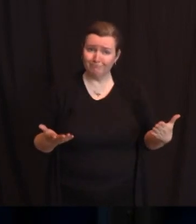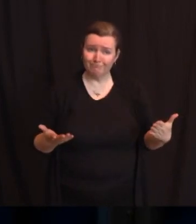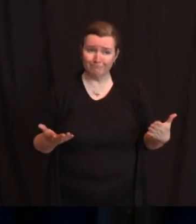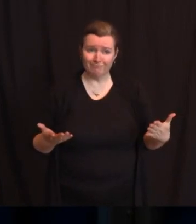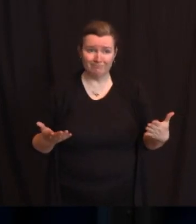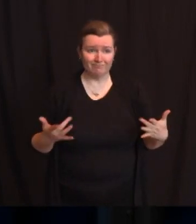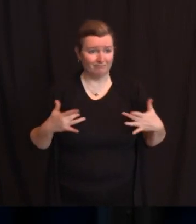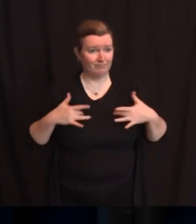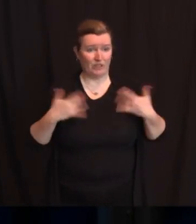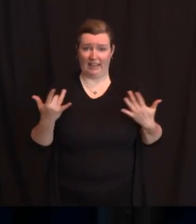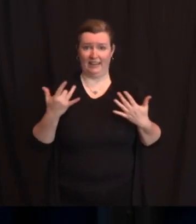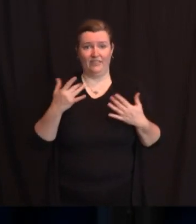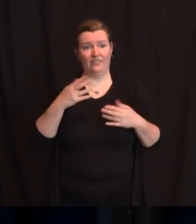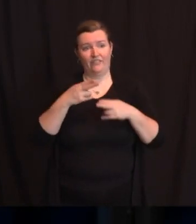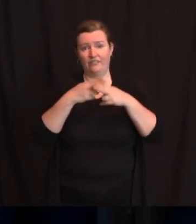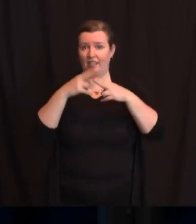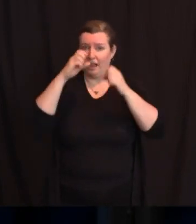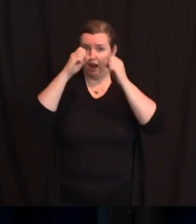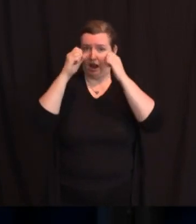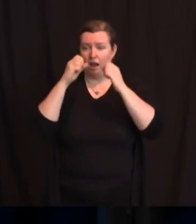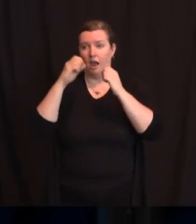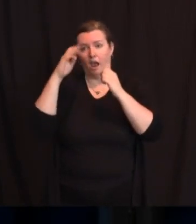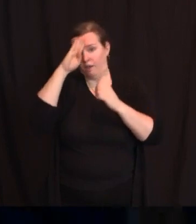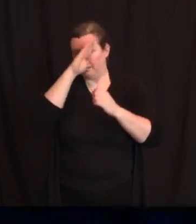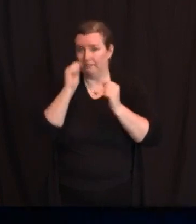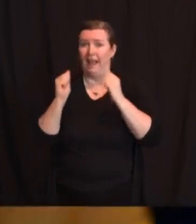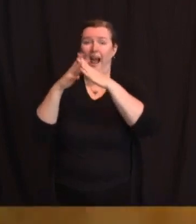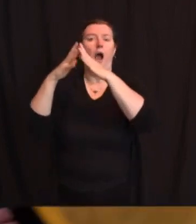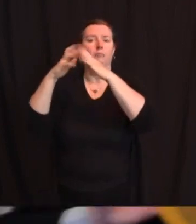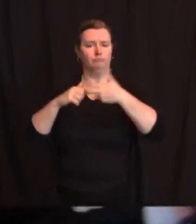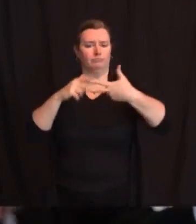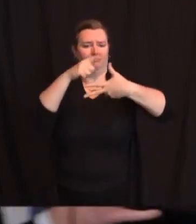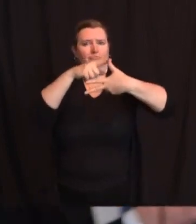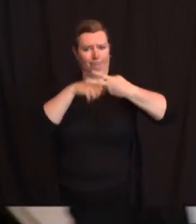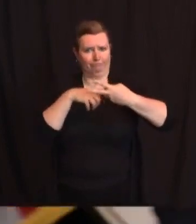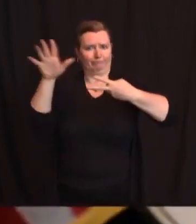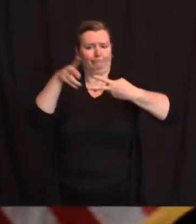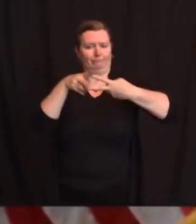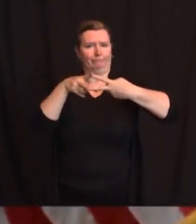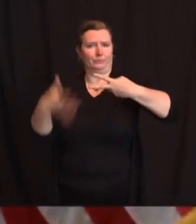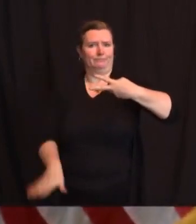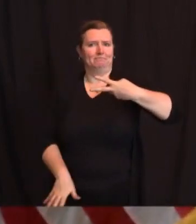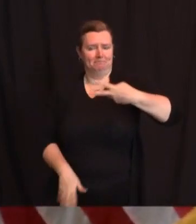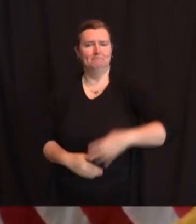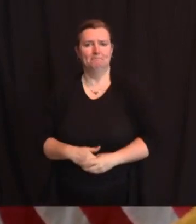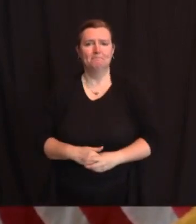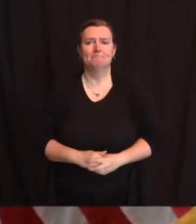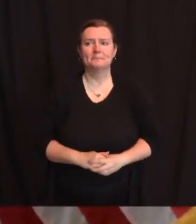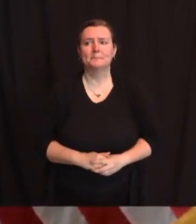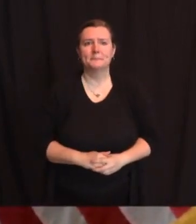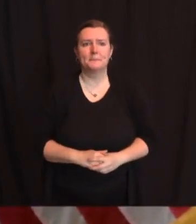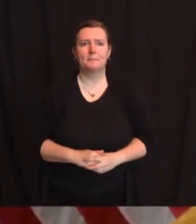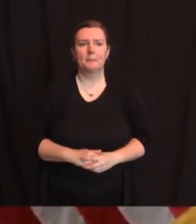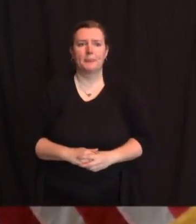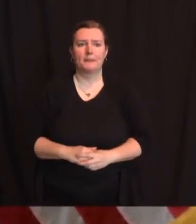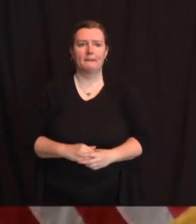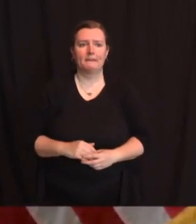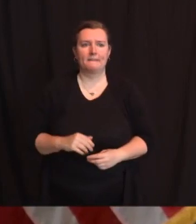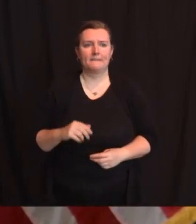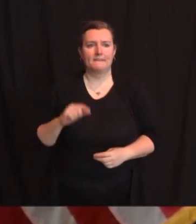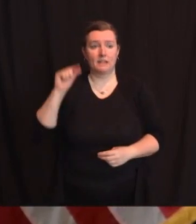medical station stood up. Governor? Am I right in saying that that's going in storage, right? So that is. I hope we don't need it again,